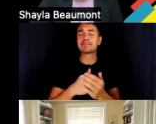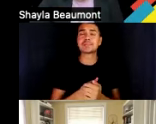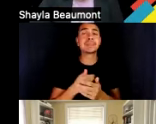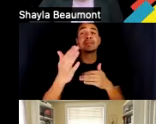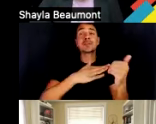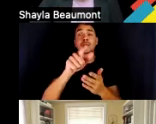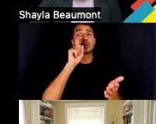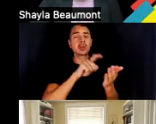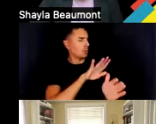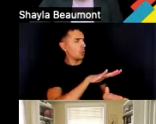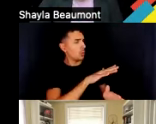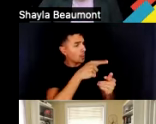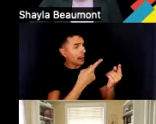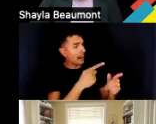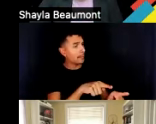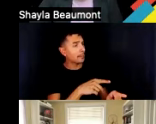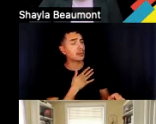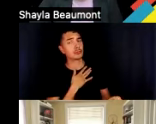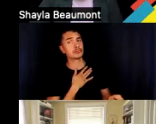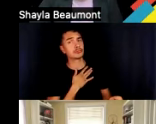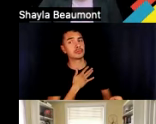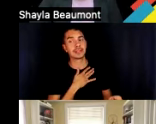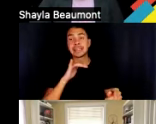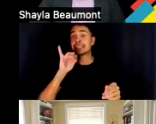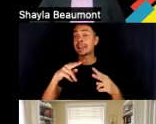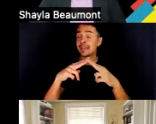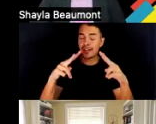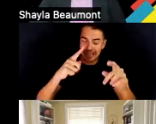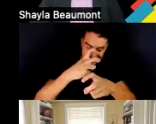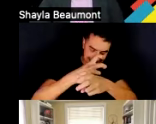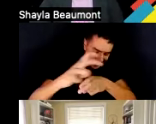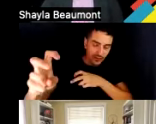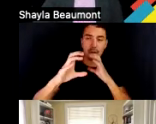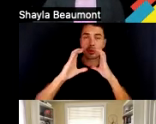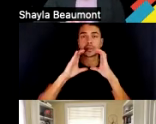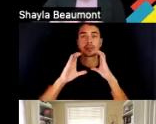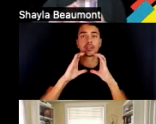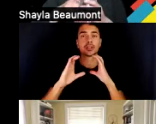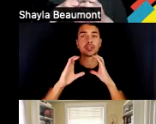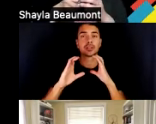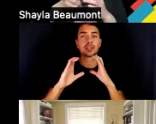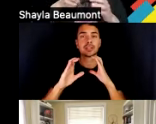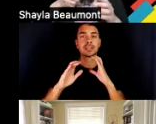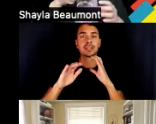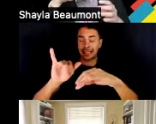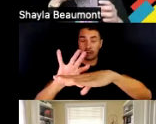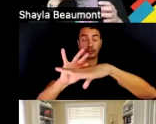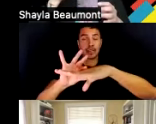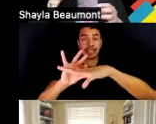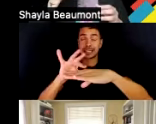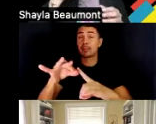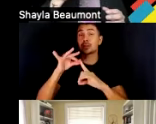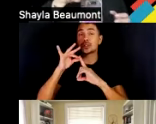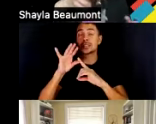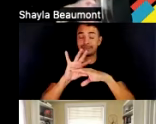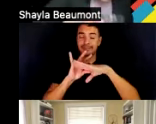what happened there, right? That could be a very difficult conversation depending on what the context is. And so some of the things that